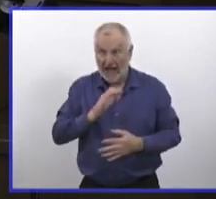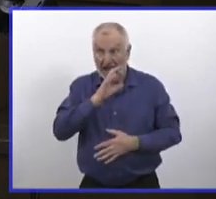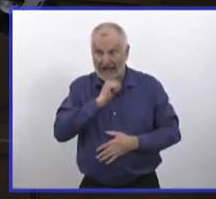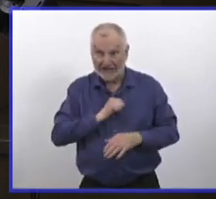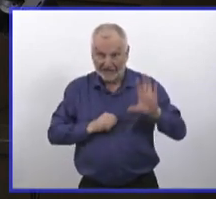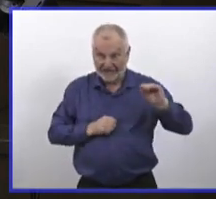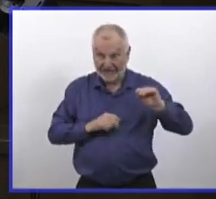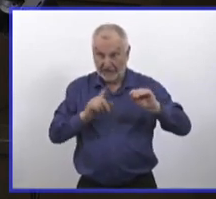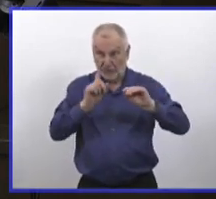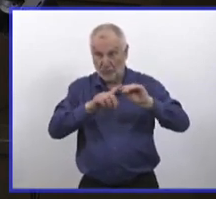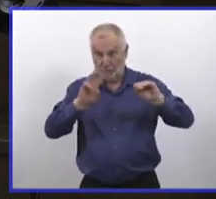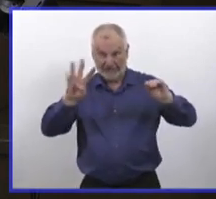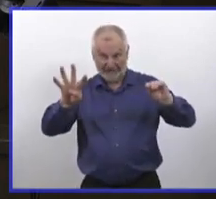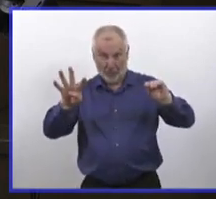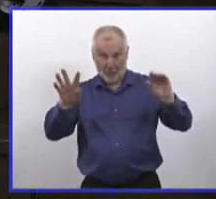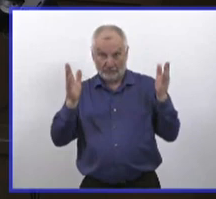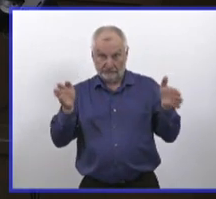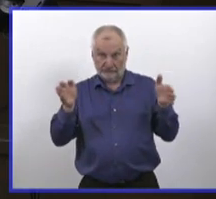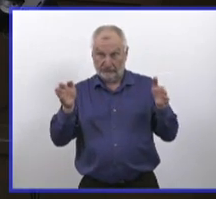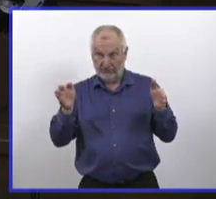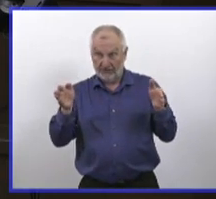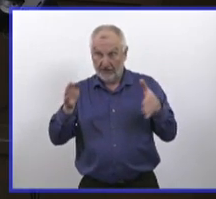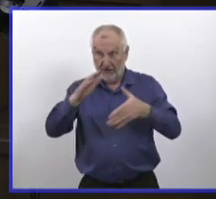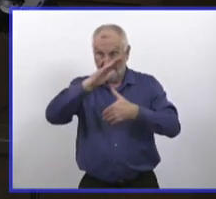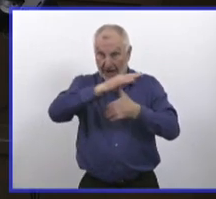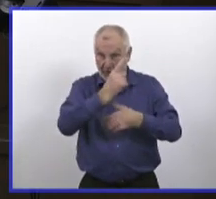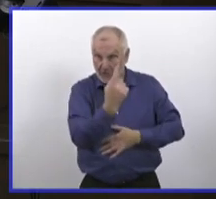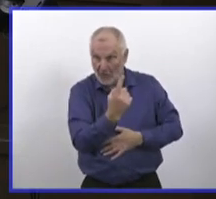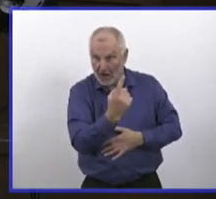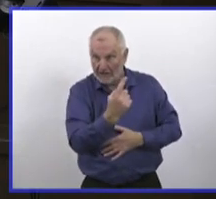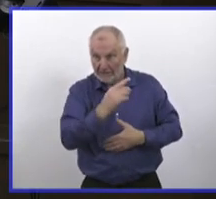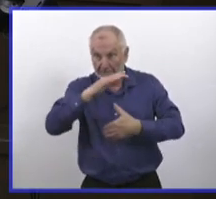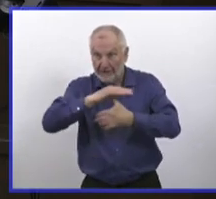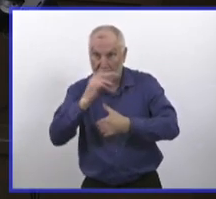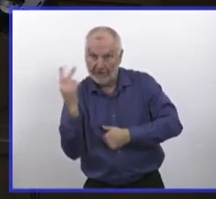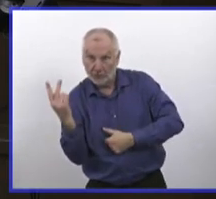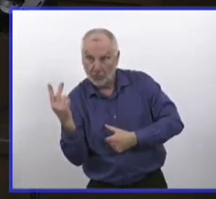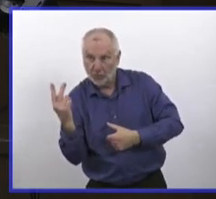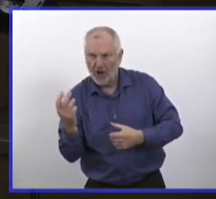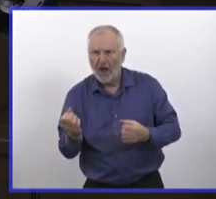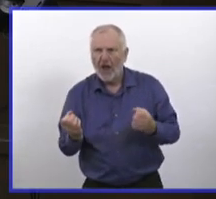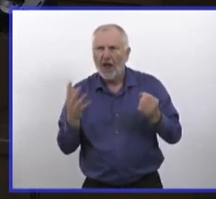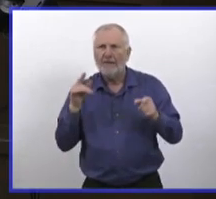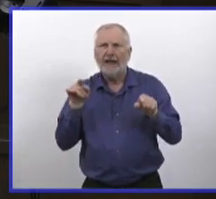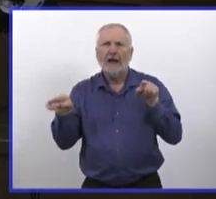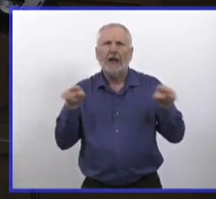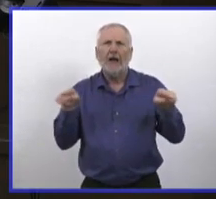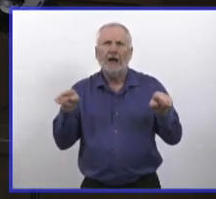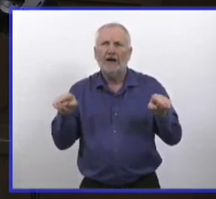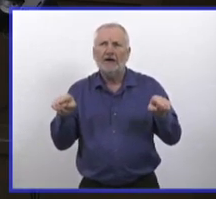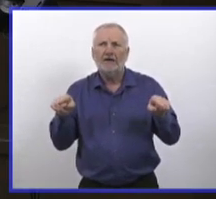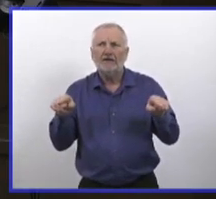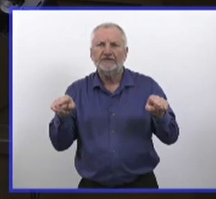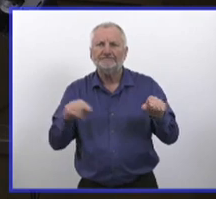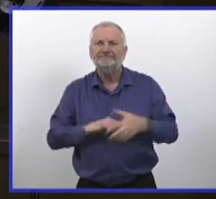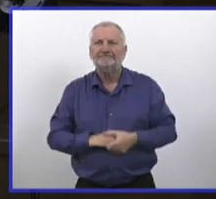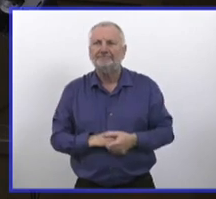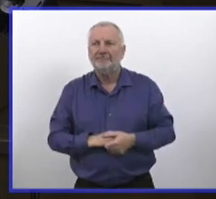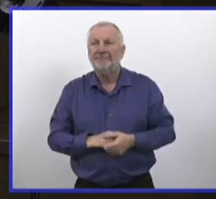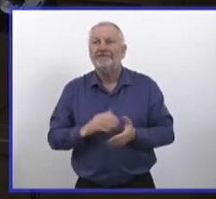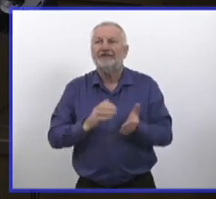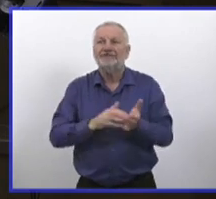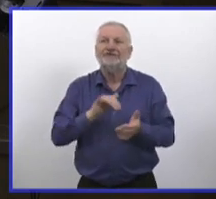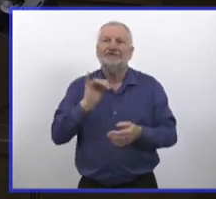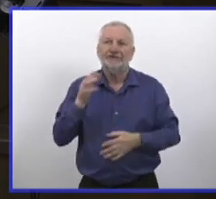lists? So yes, we actually do have that, although I don't have it in front of me right now. So I would have to go back